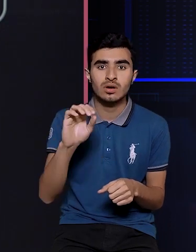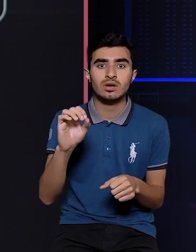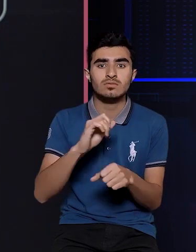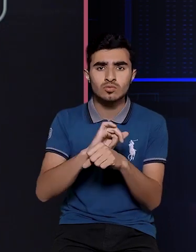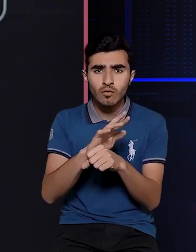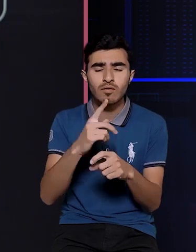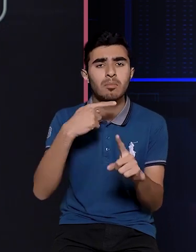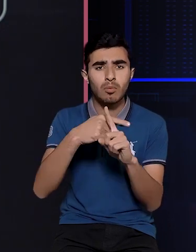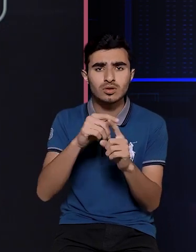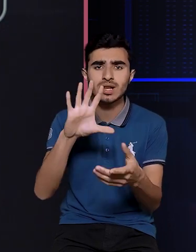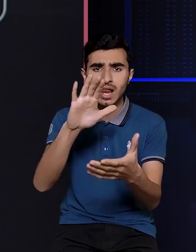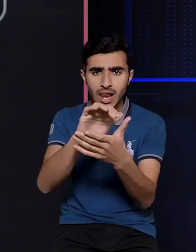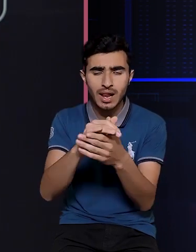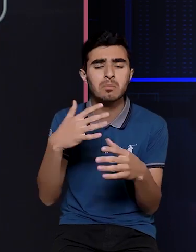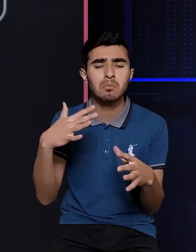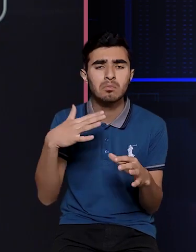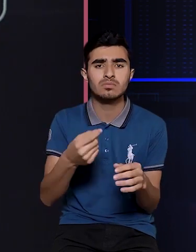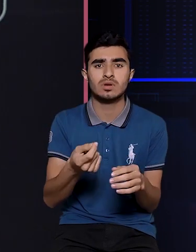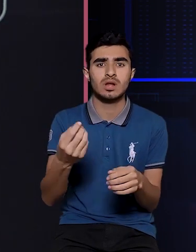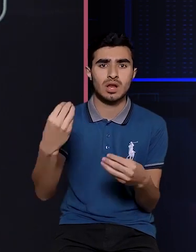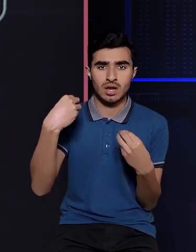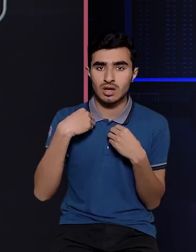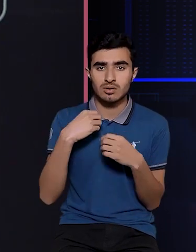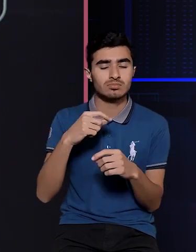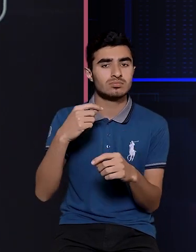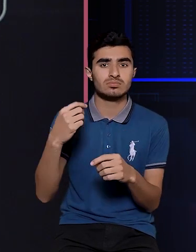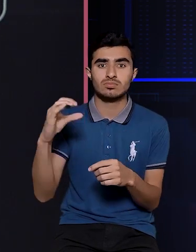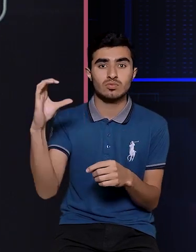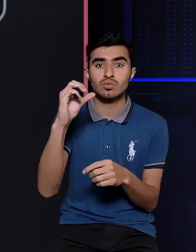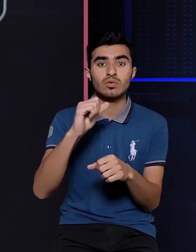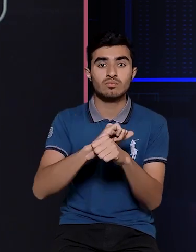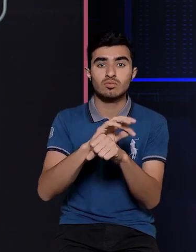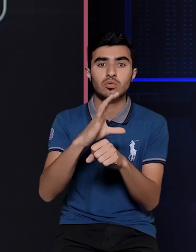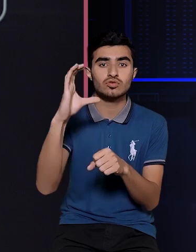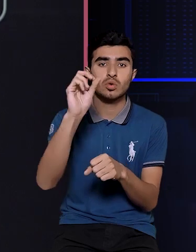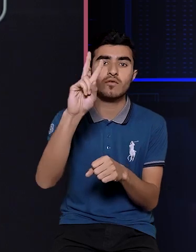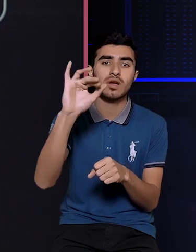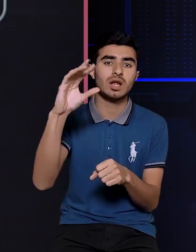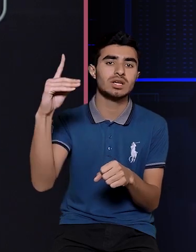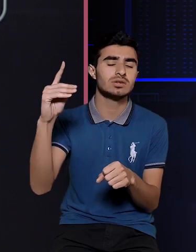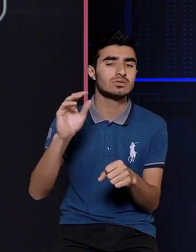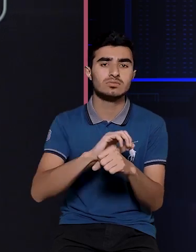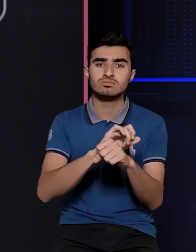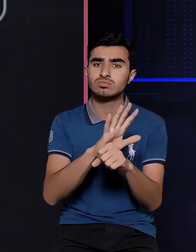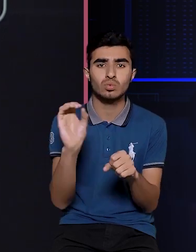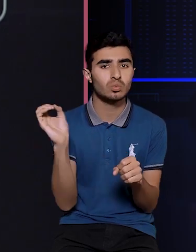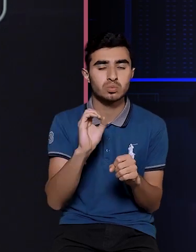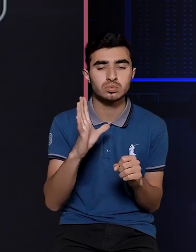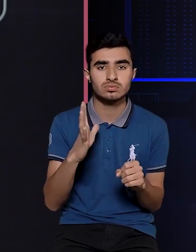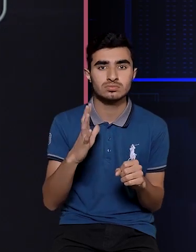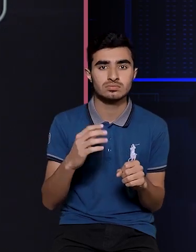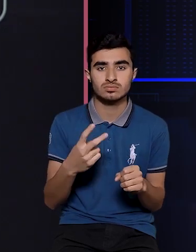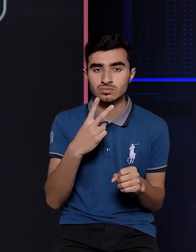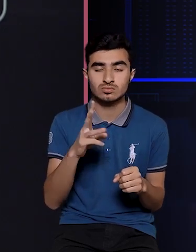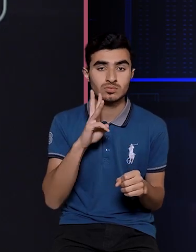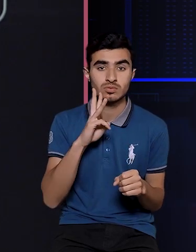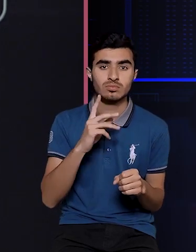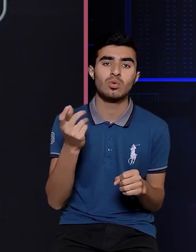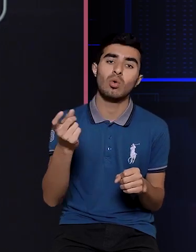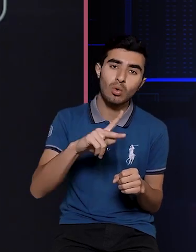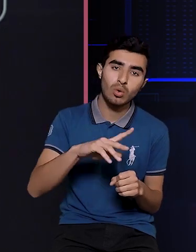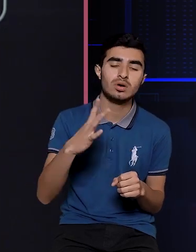got COVID, even when living with a COVID positive patient. They also interviewed all